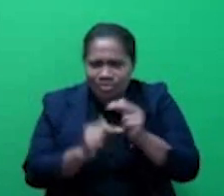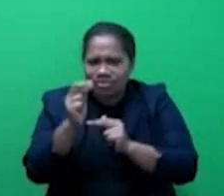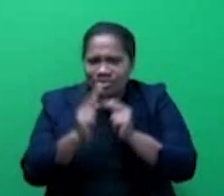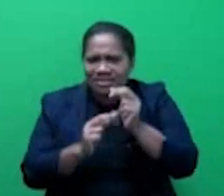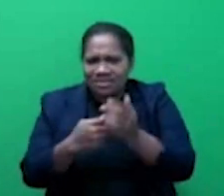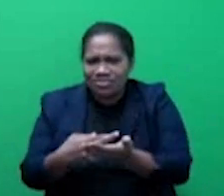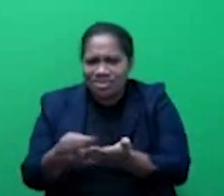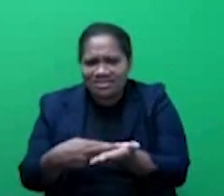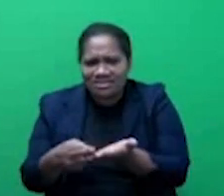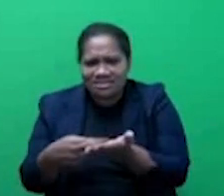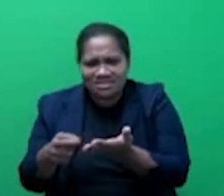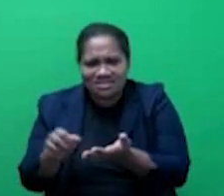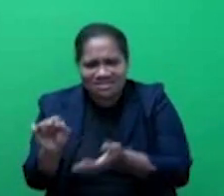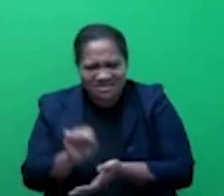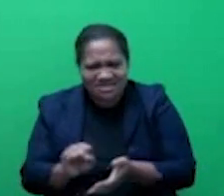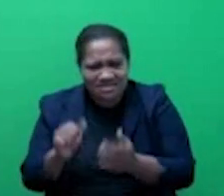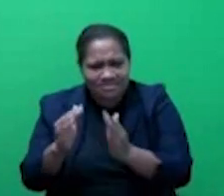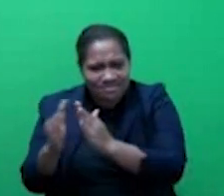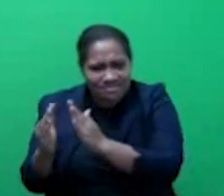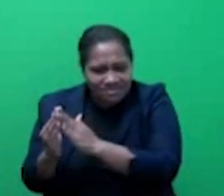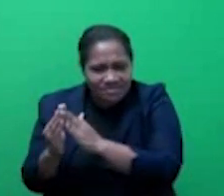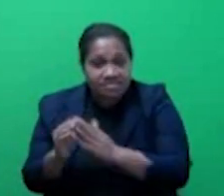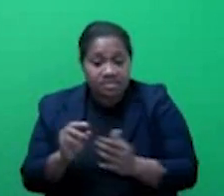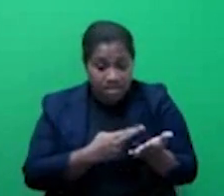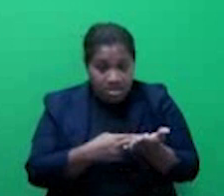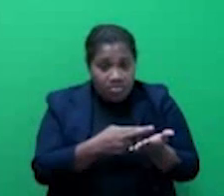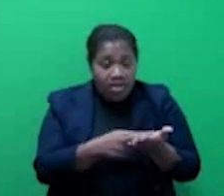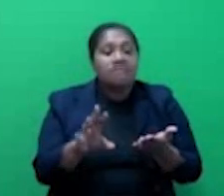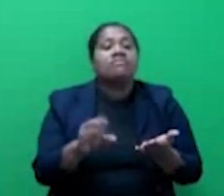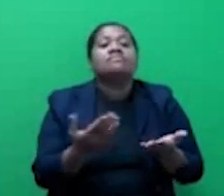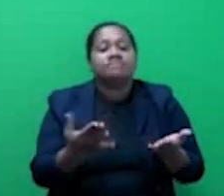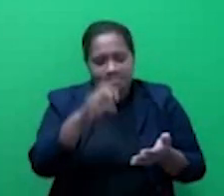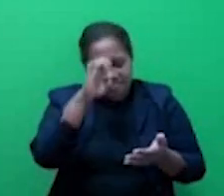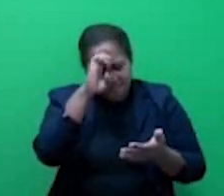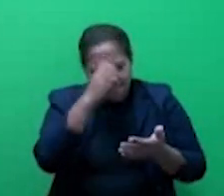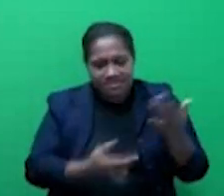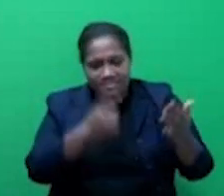given by Housing Authority when the expertise lies with Housing Authority.